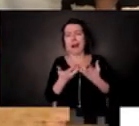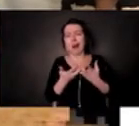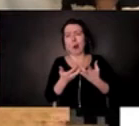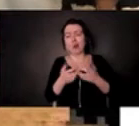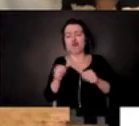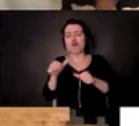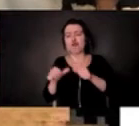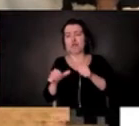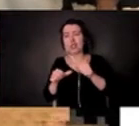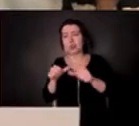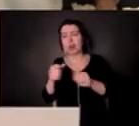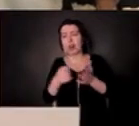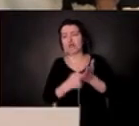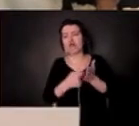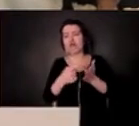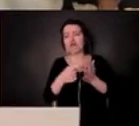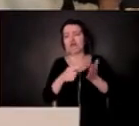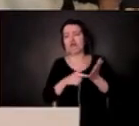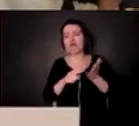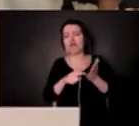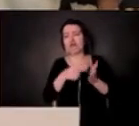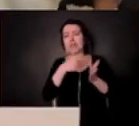I think as part of that